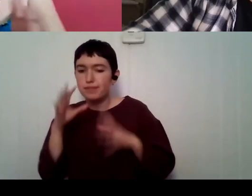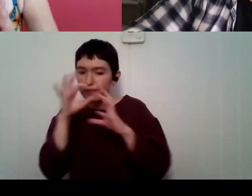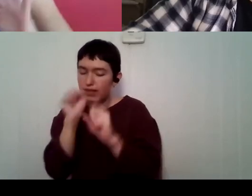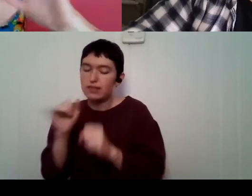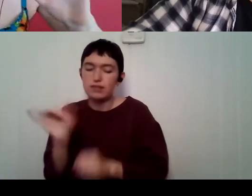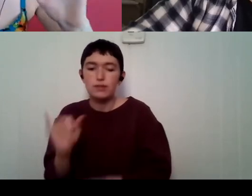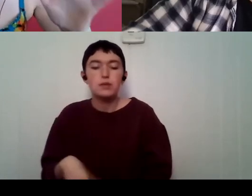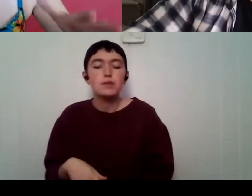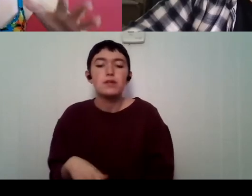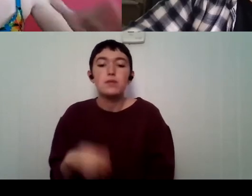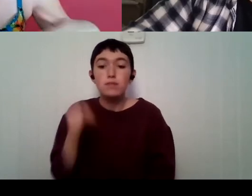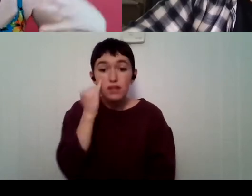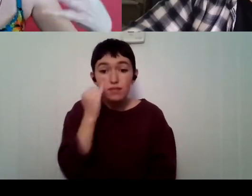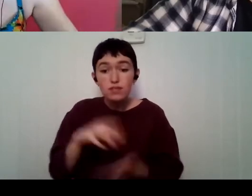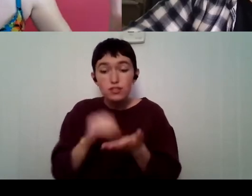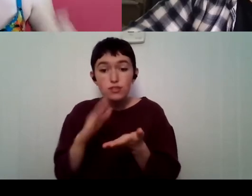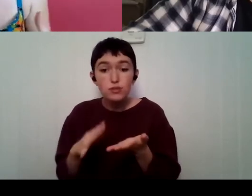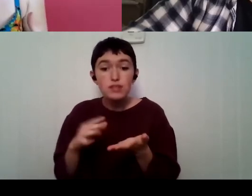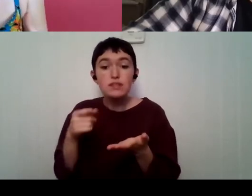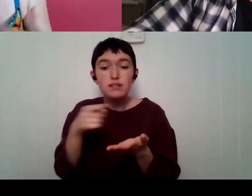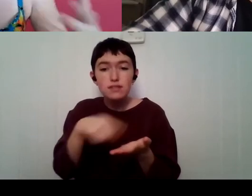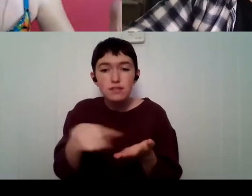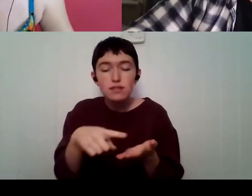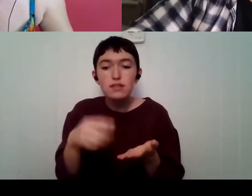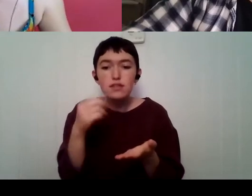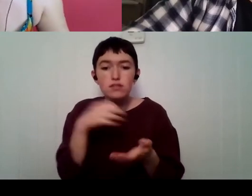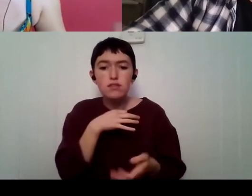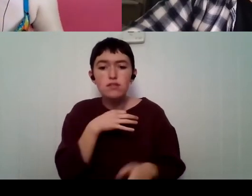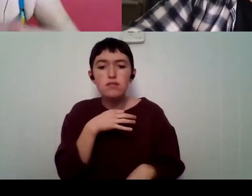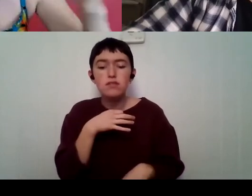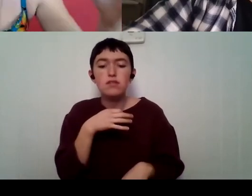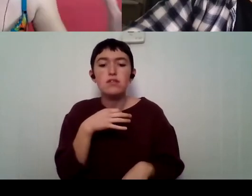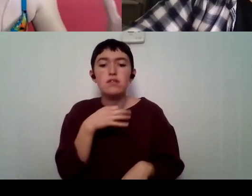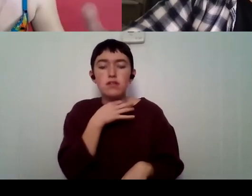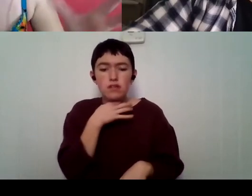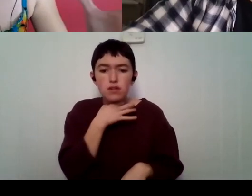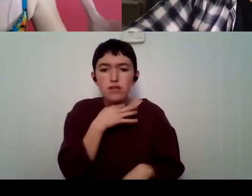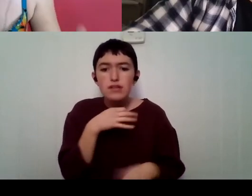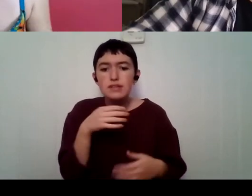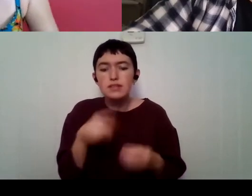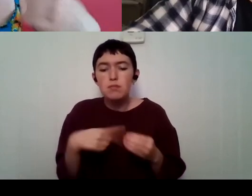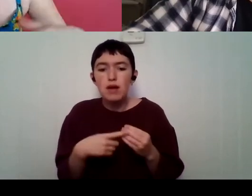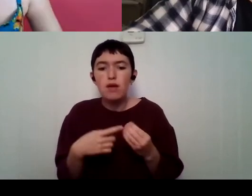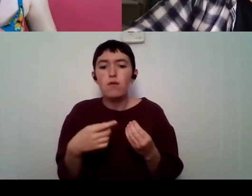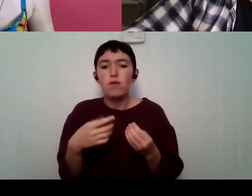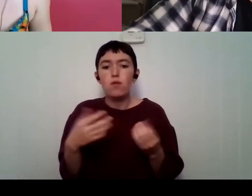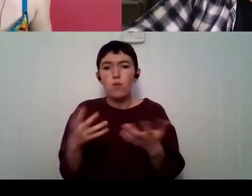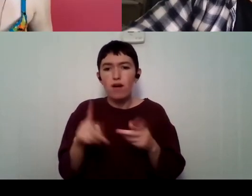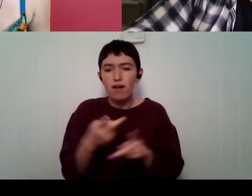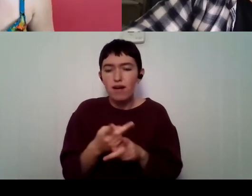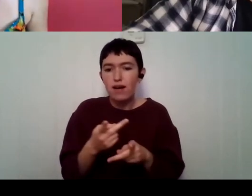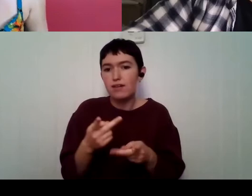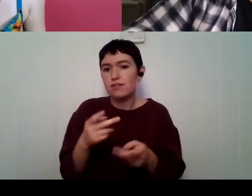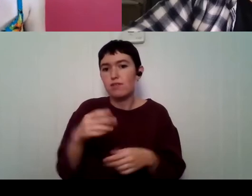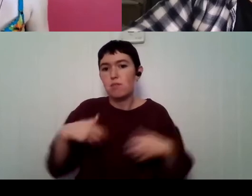here have any monkeys or apes that they want maybe a video being made about them in particular, if you have a favorite one, let me know maybe in the chat,